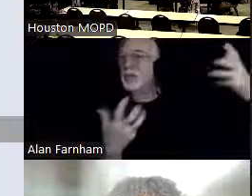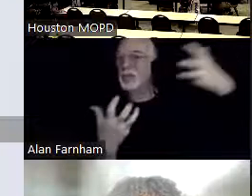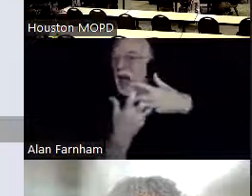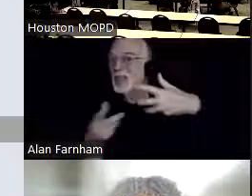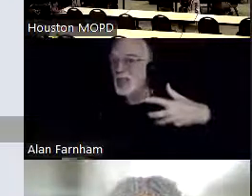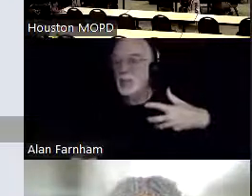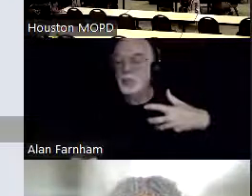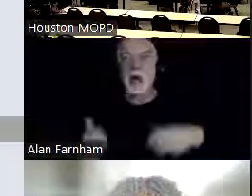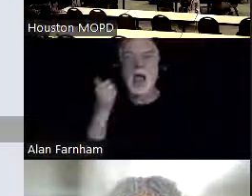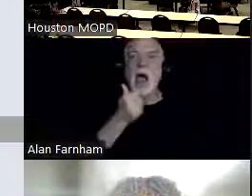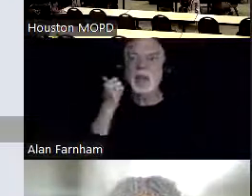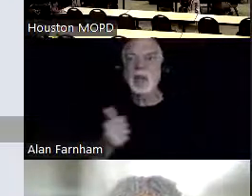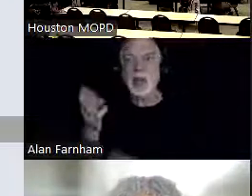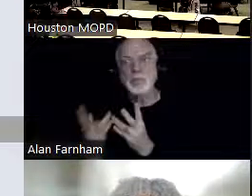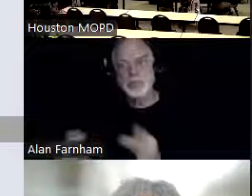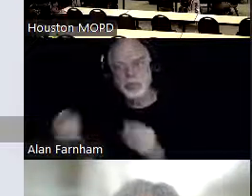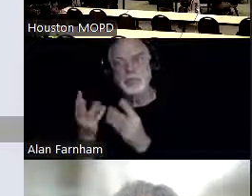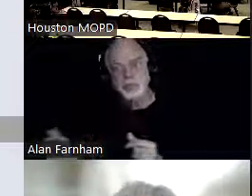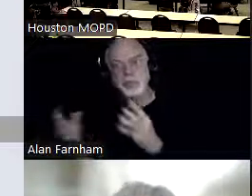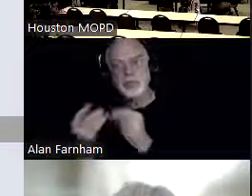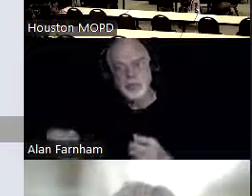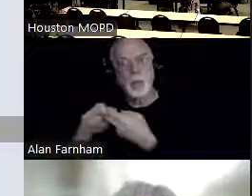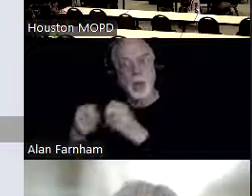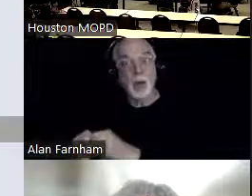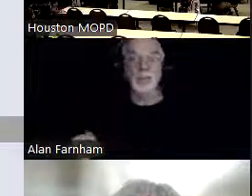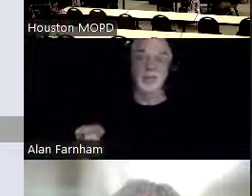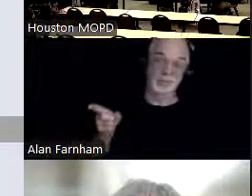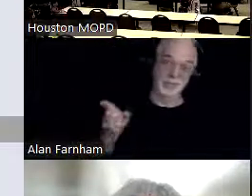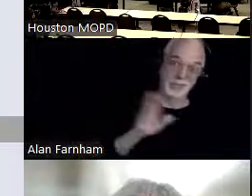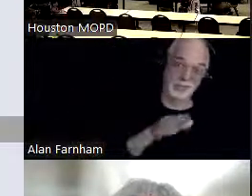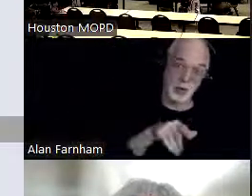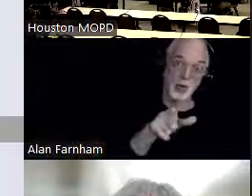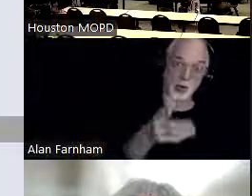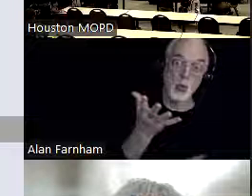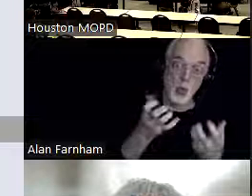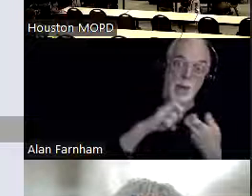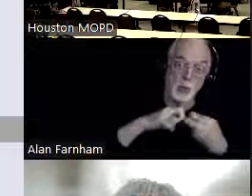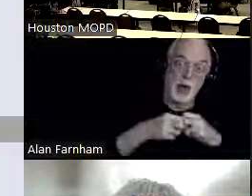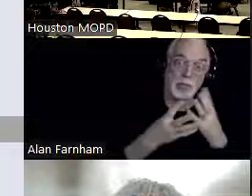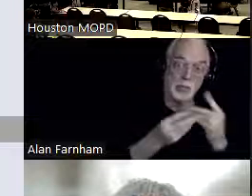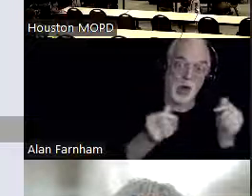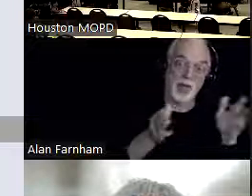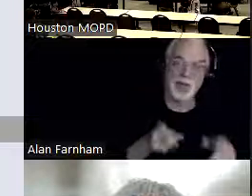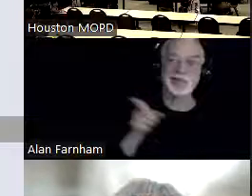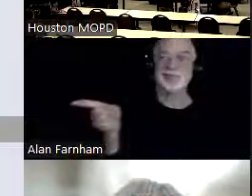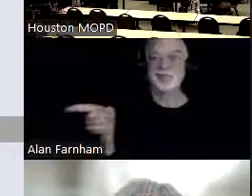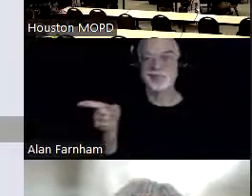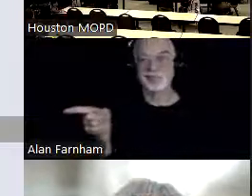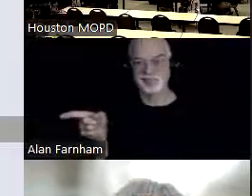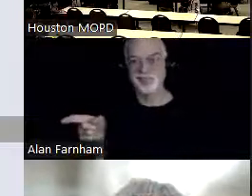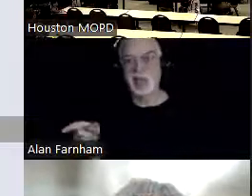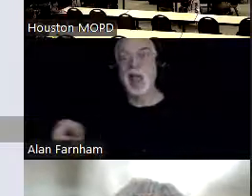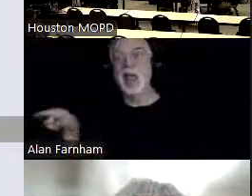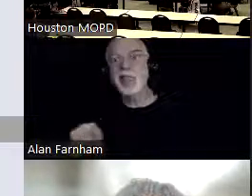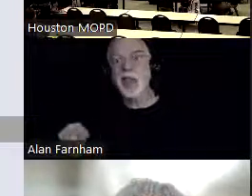So those are your problem solvers. Well, every employer, the numbers came out and we did a record number of new job